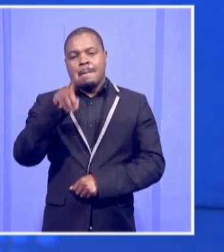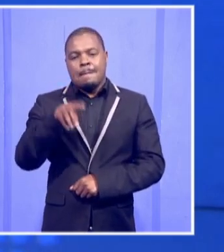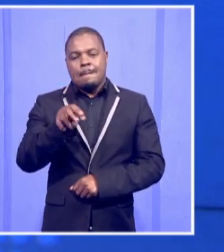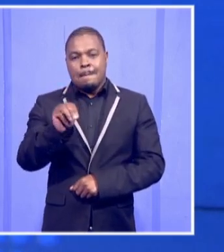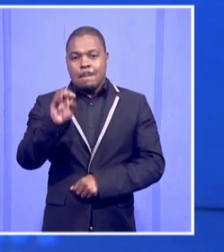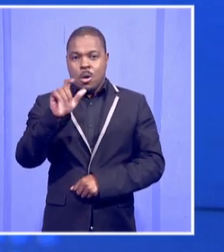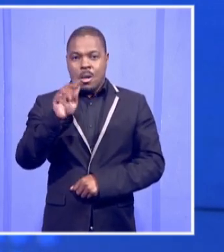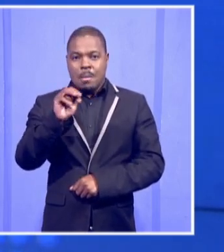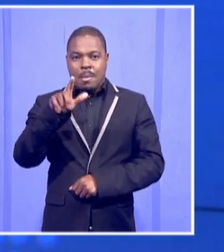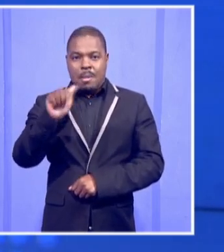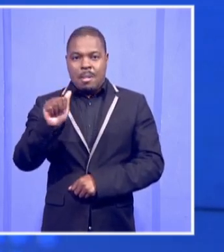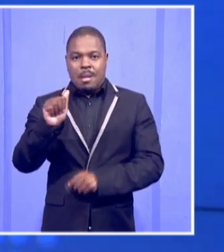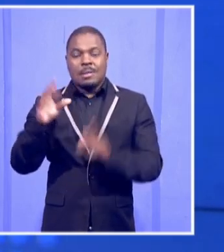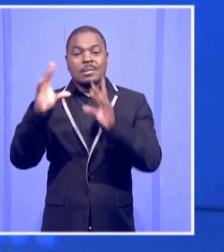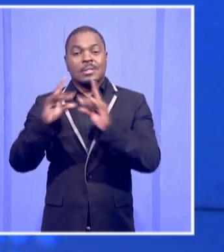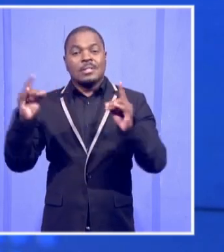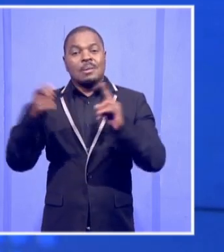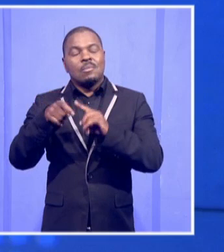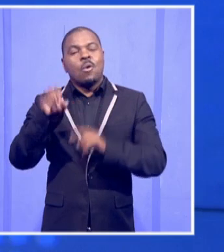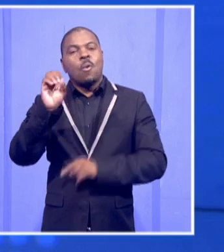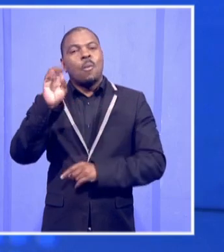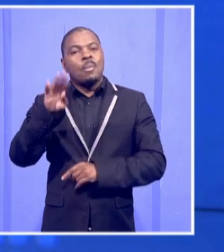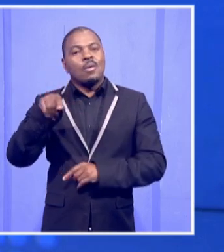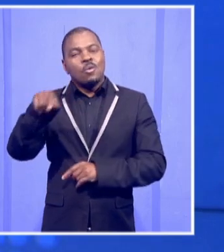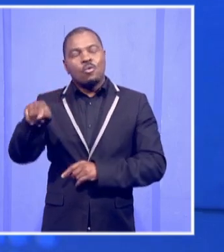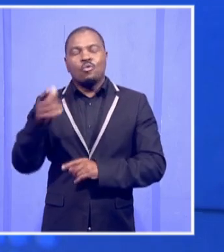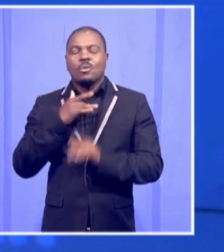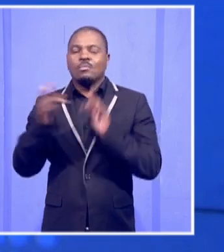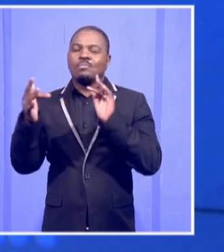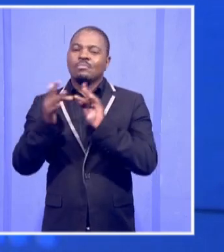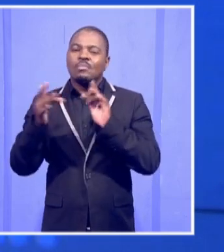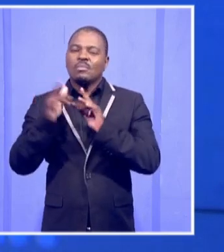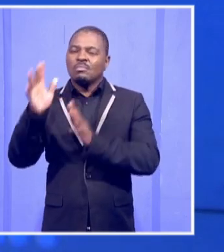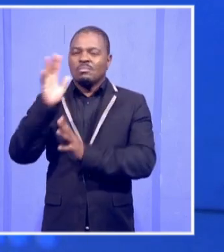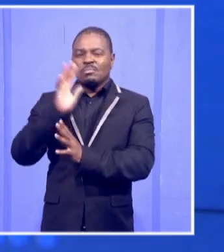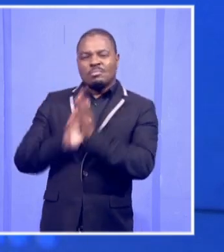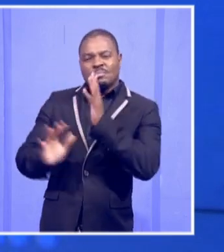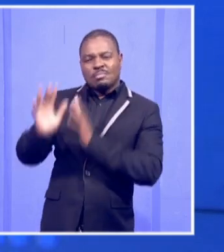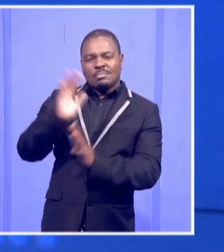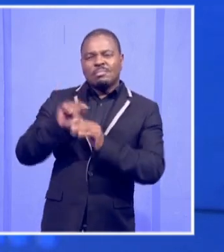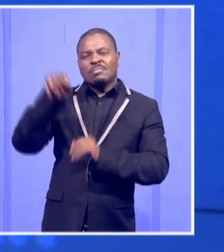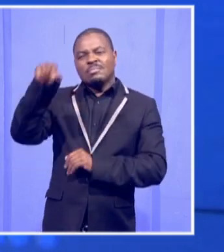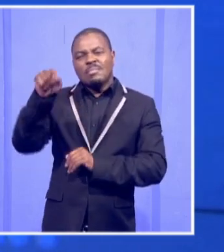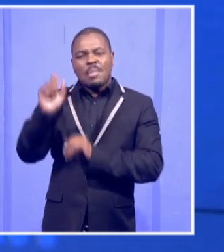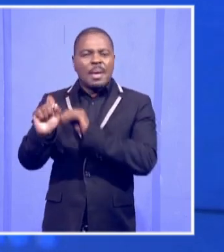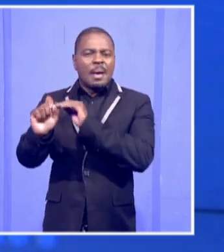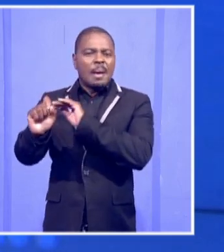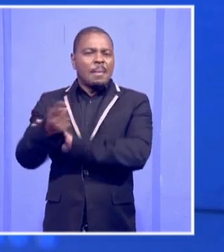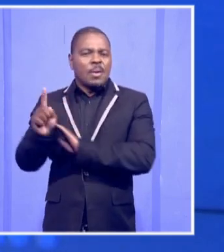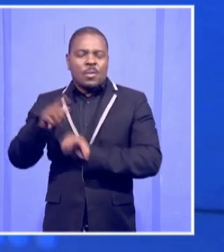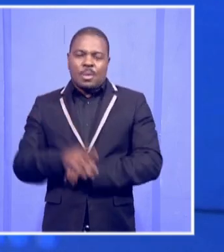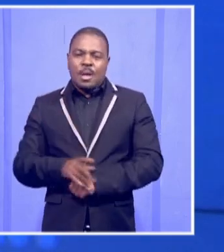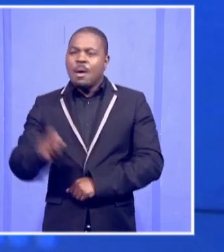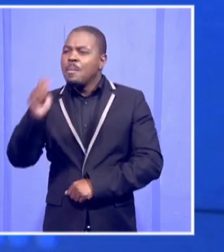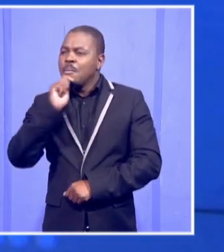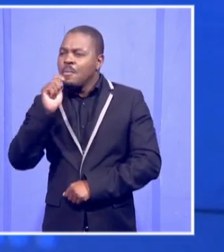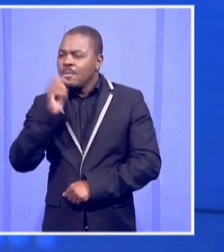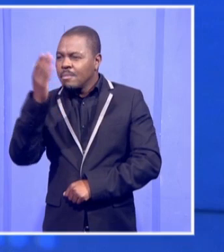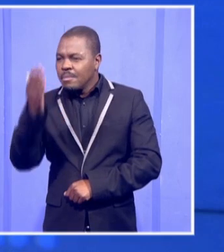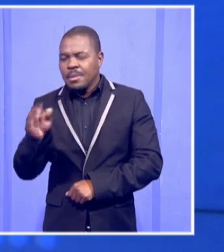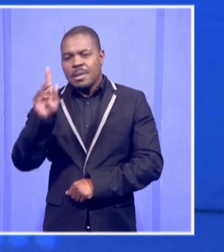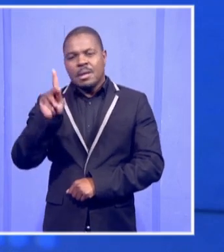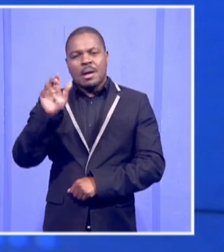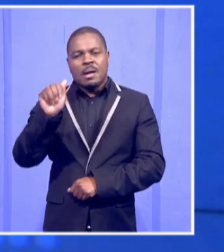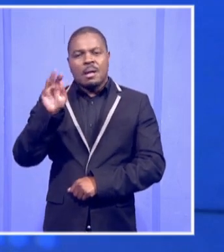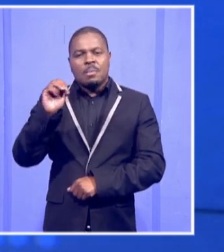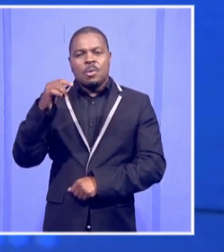in Mangaung, just making sure that we touch base with, just to find out on the happenings there. A very good morning to you, Kamogelo. Thank you so much